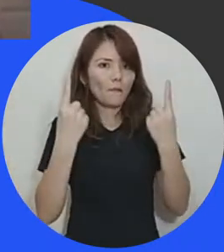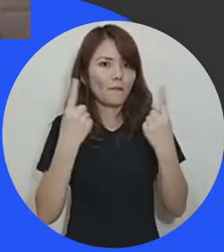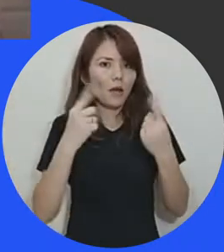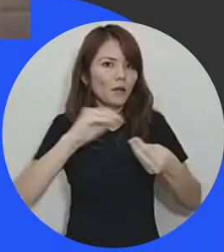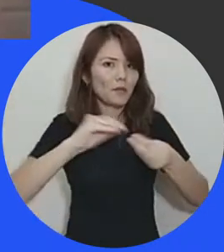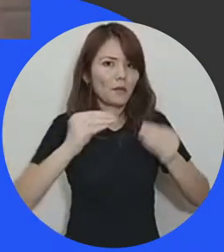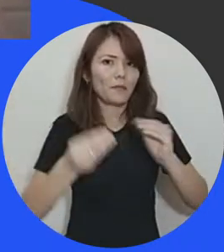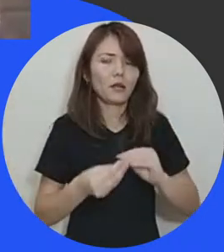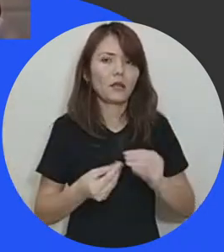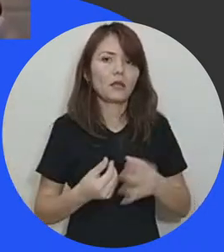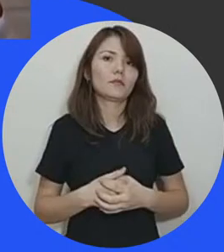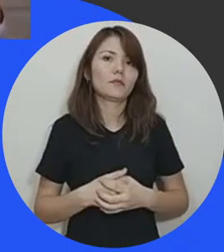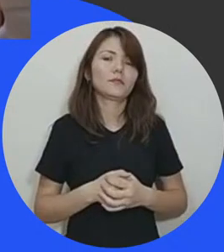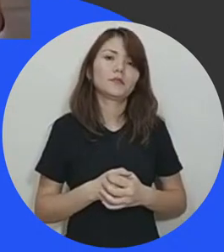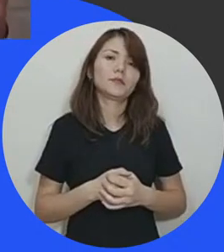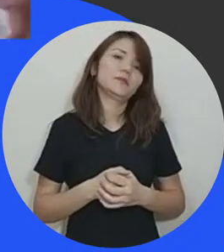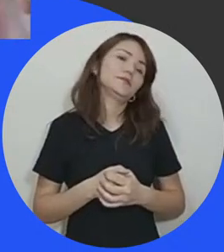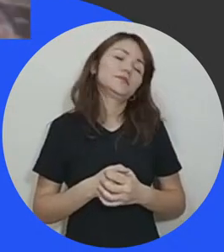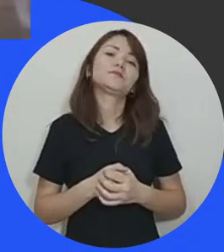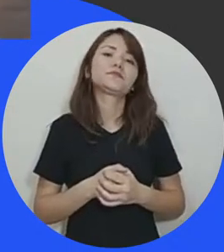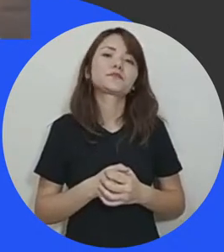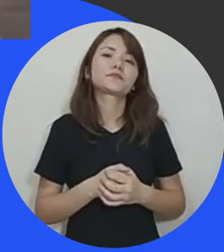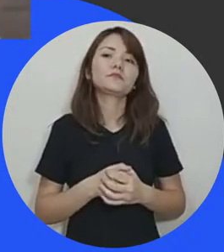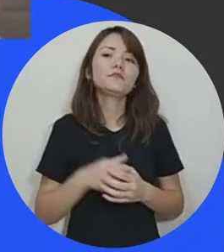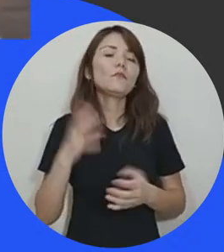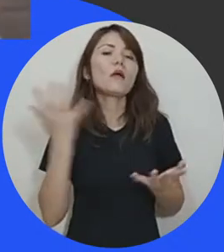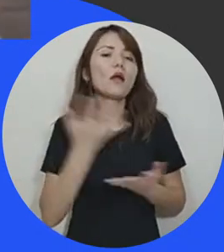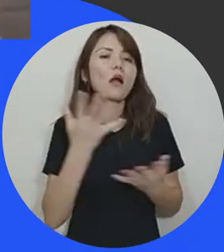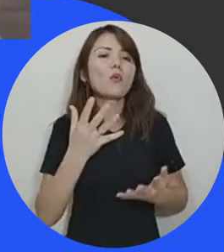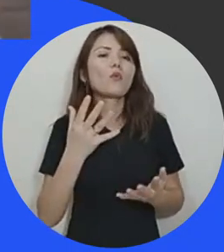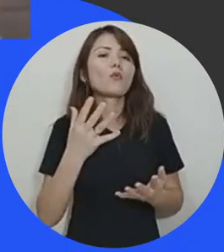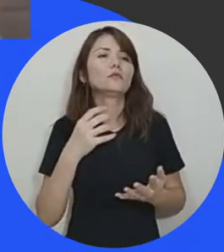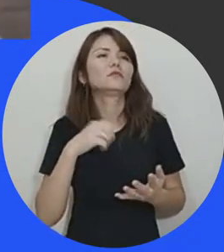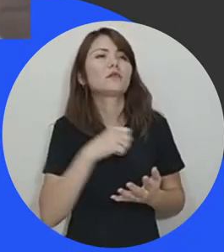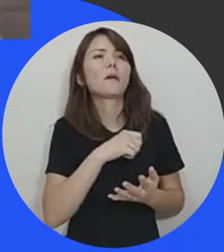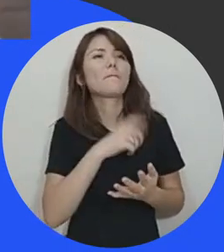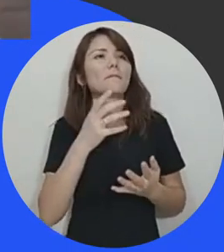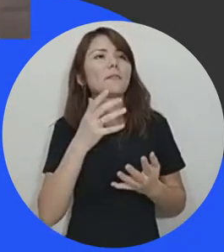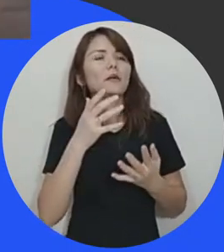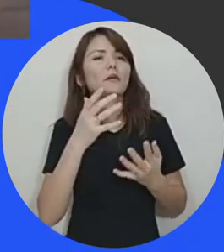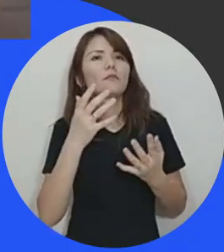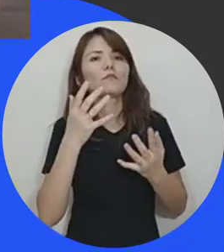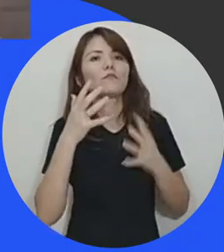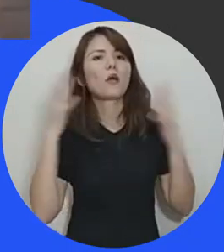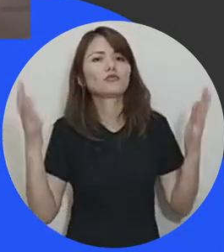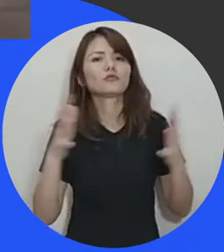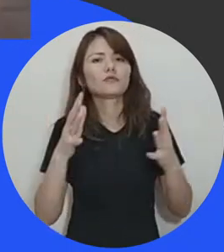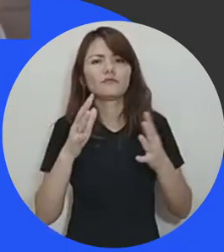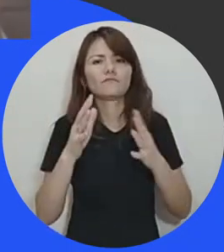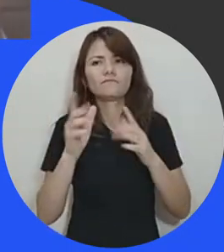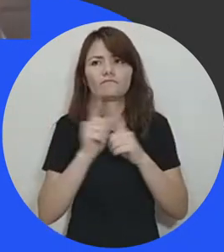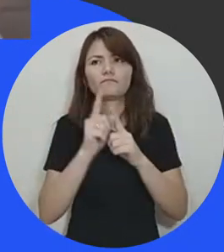What is the biggest challenge in researching and fighting this coronavirus?